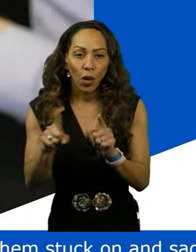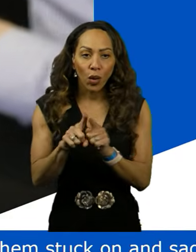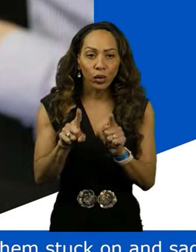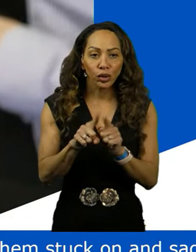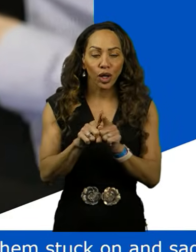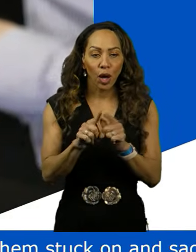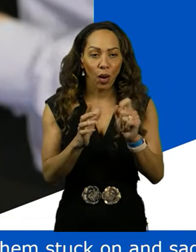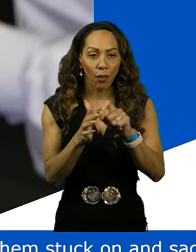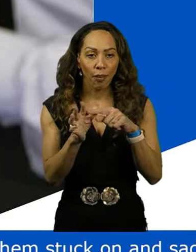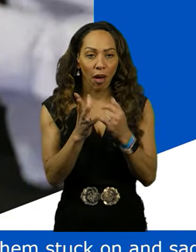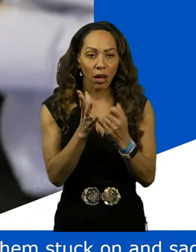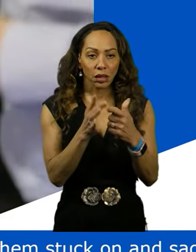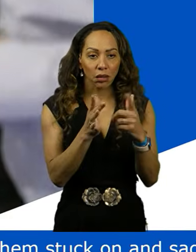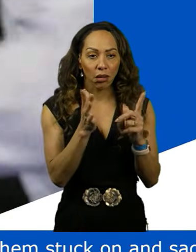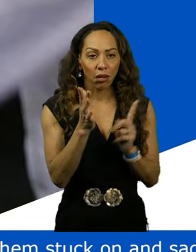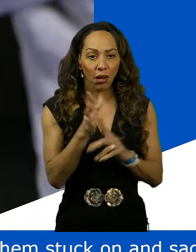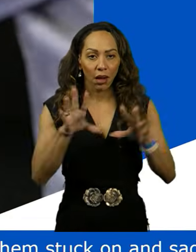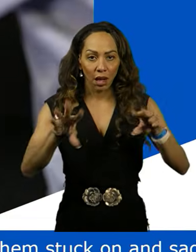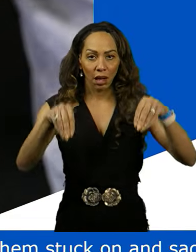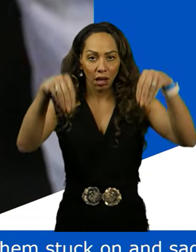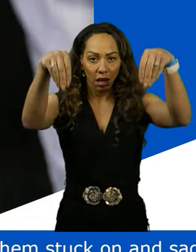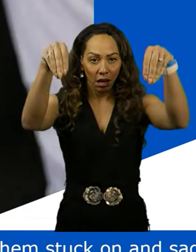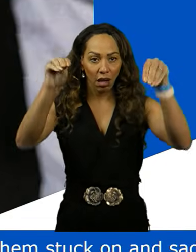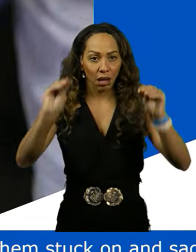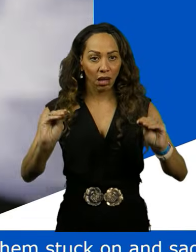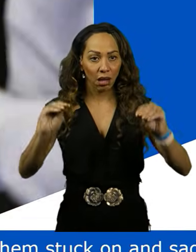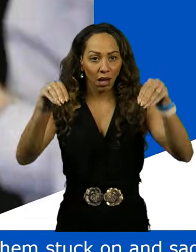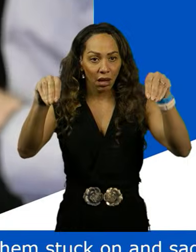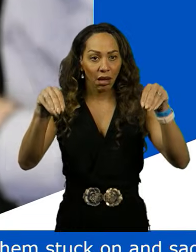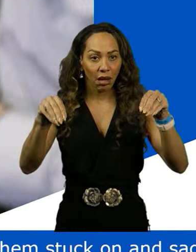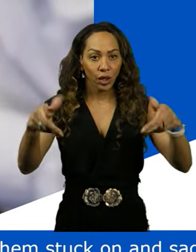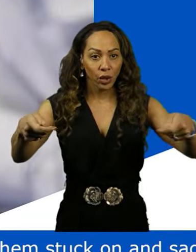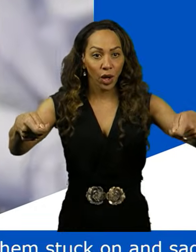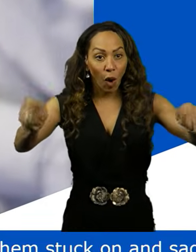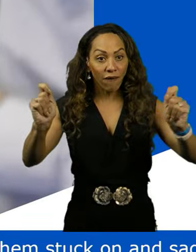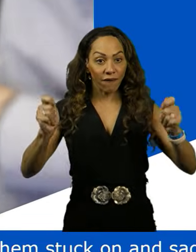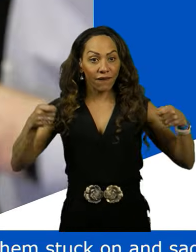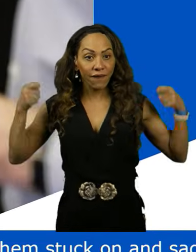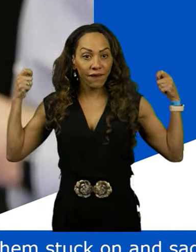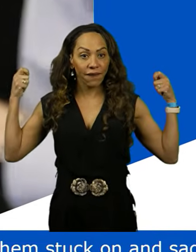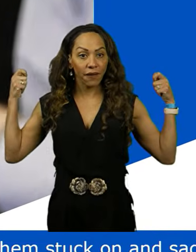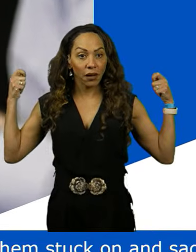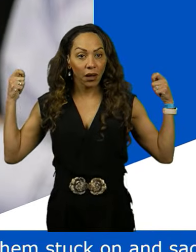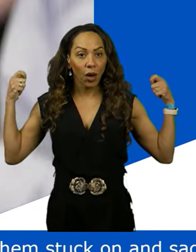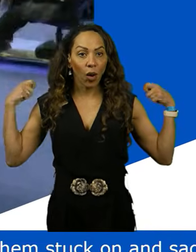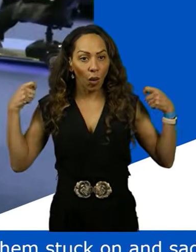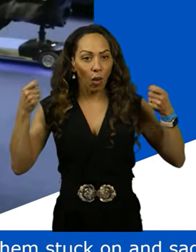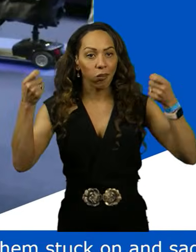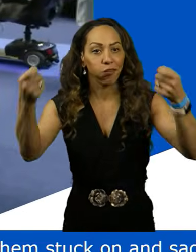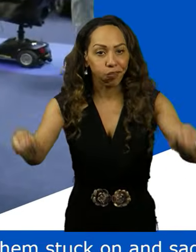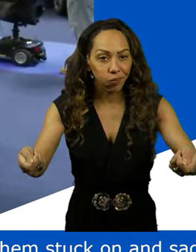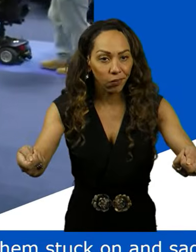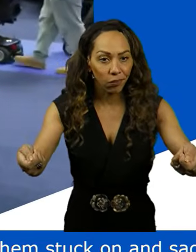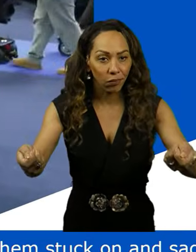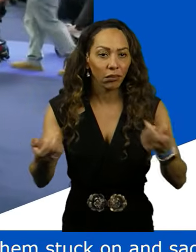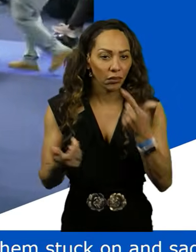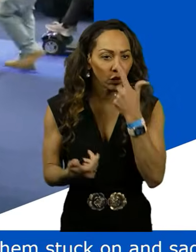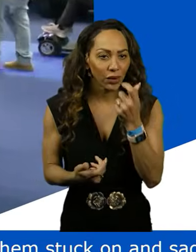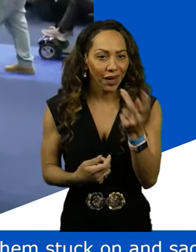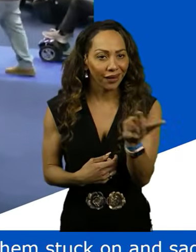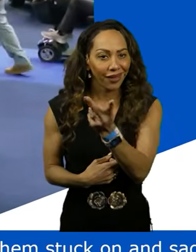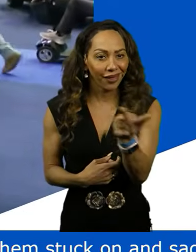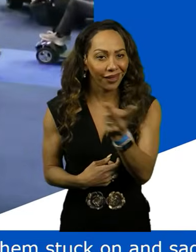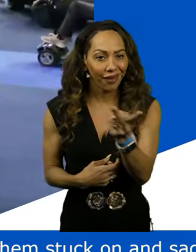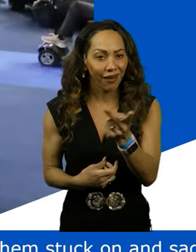doesn't pop up and down. It's a retractable cover, so you can pop it back and it opens up all this beautiful space. So there we